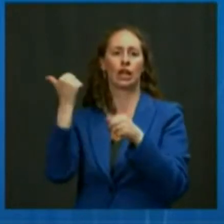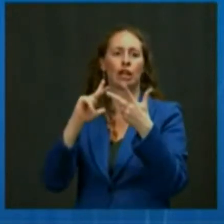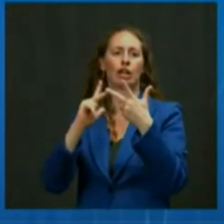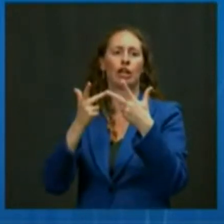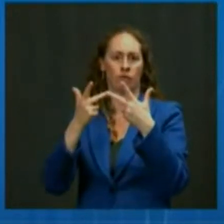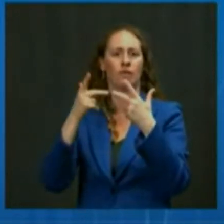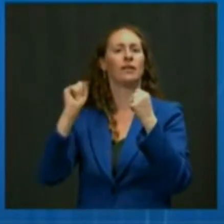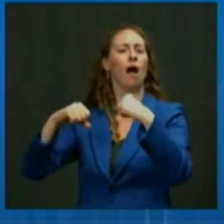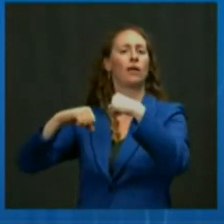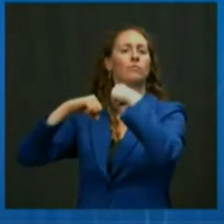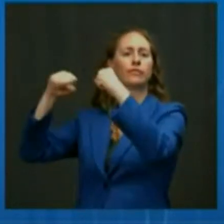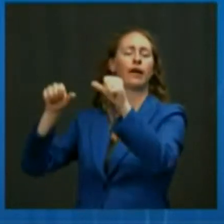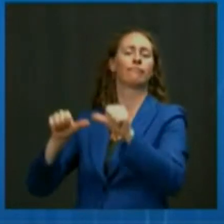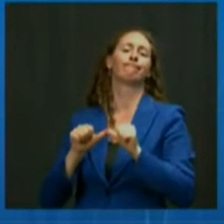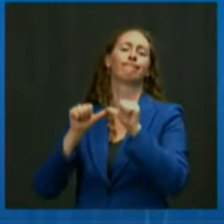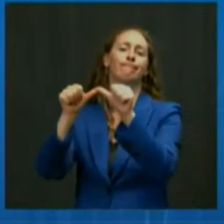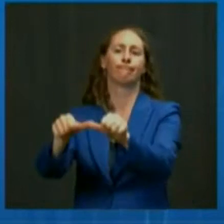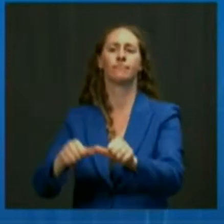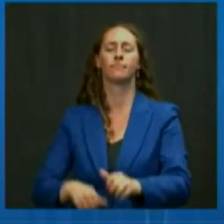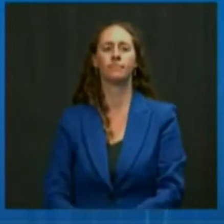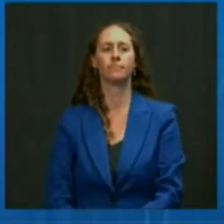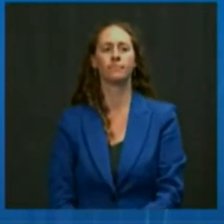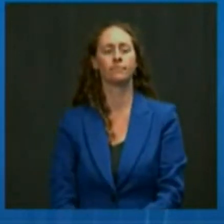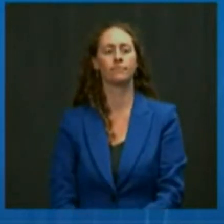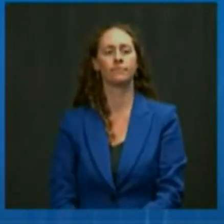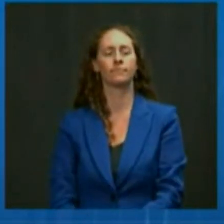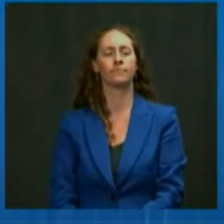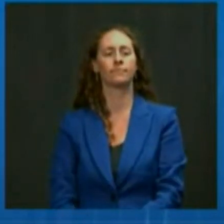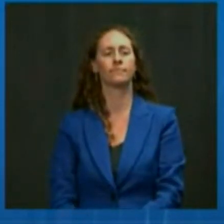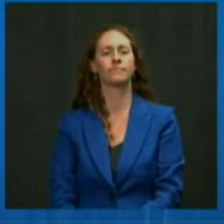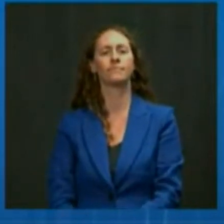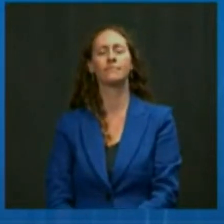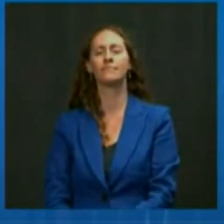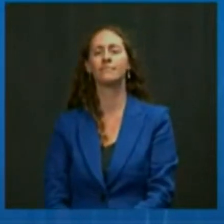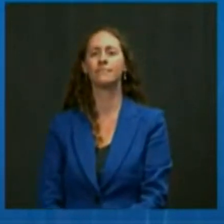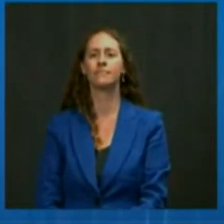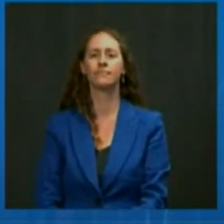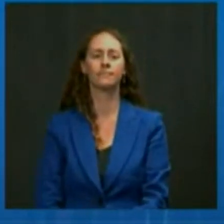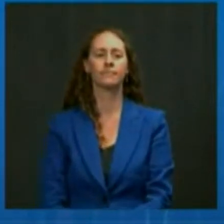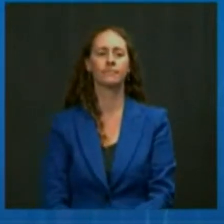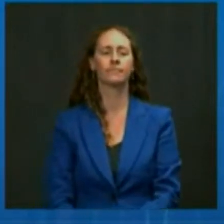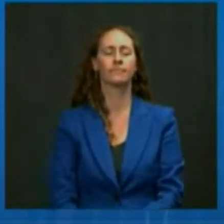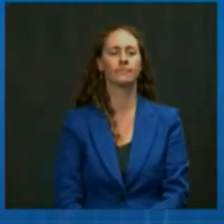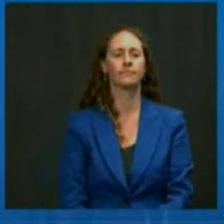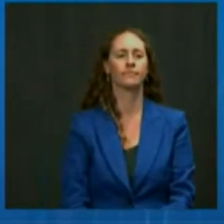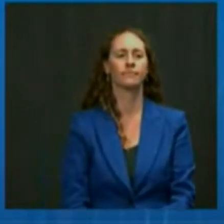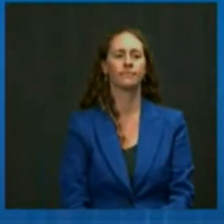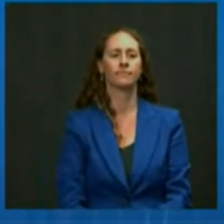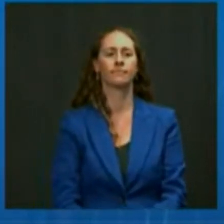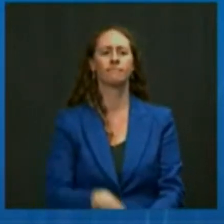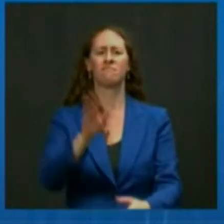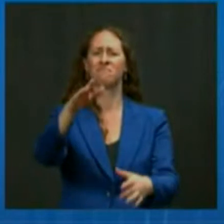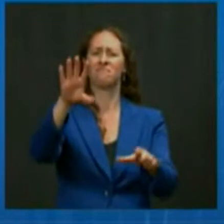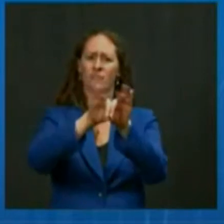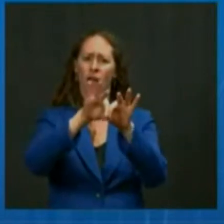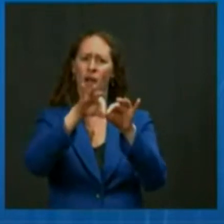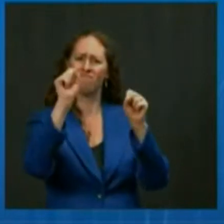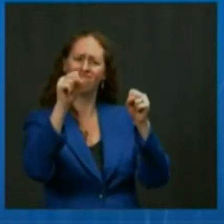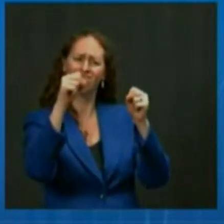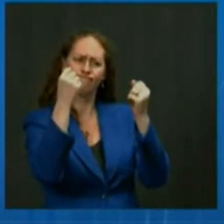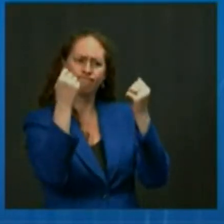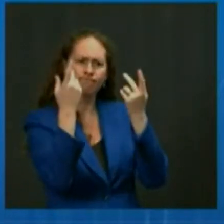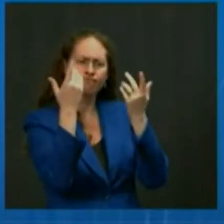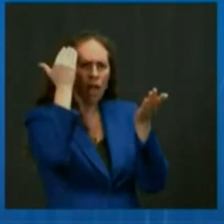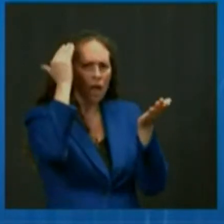rather substantial. But again, not to downplay the ultimate potential importance of T cells, but if you look at the